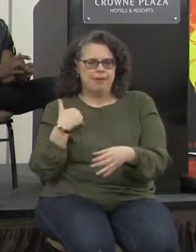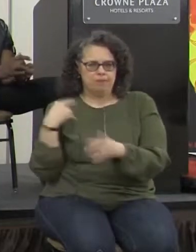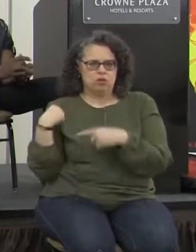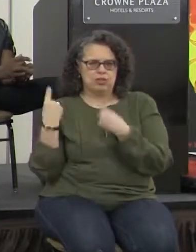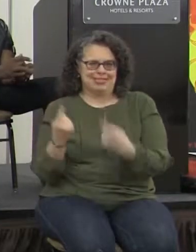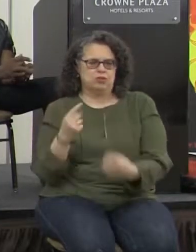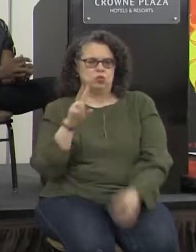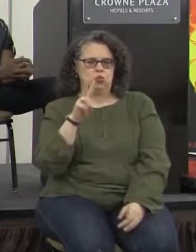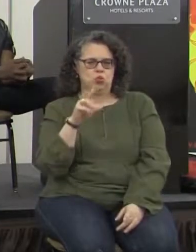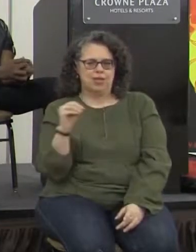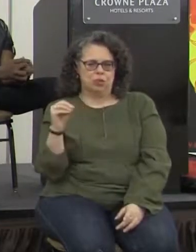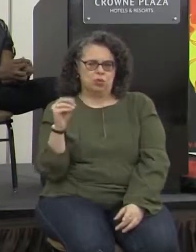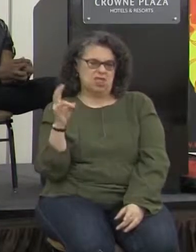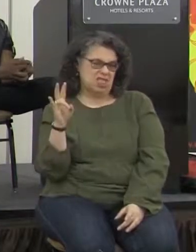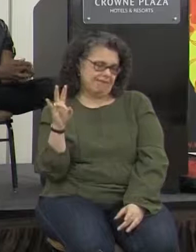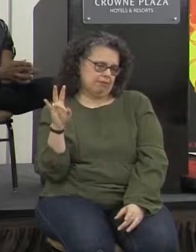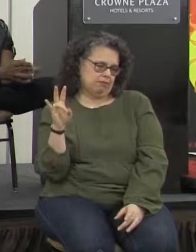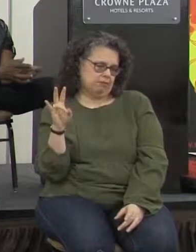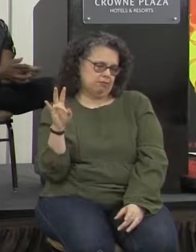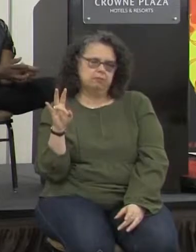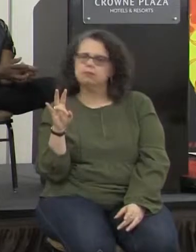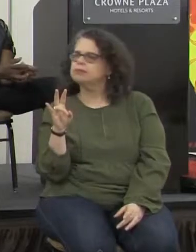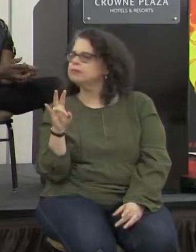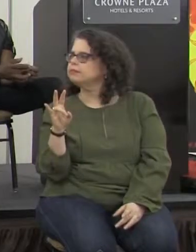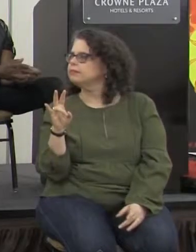since 2007.